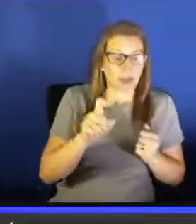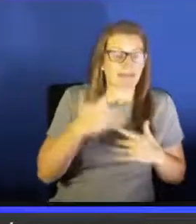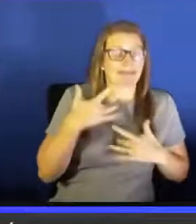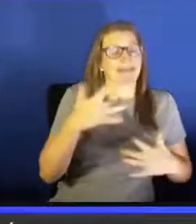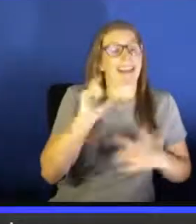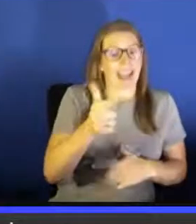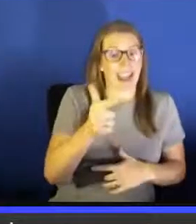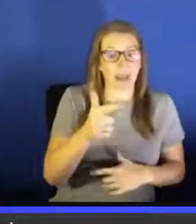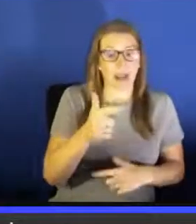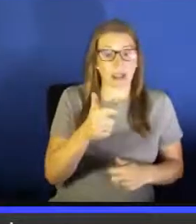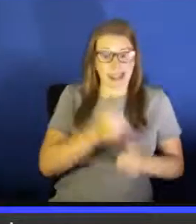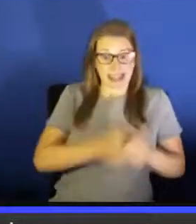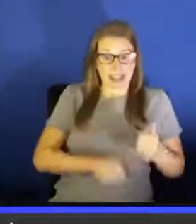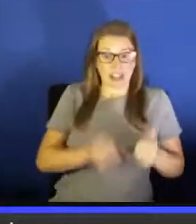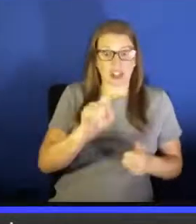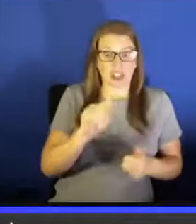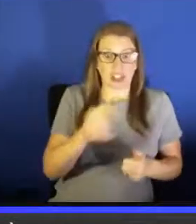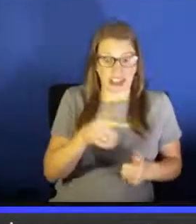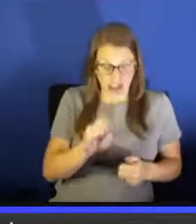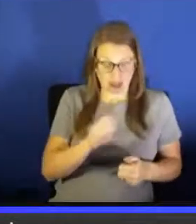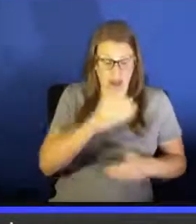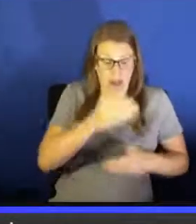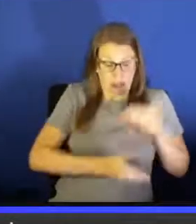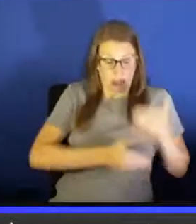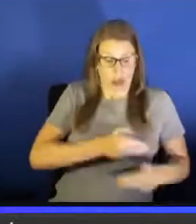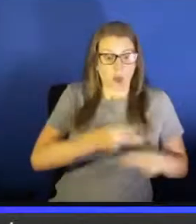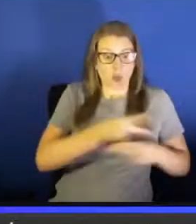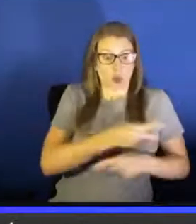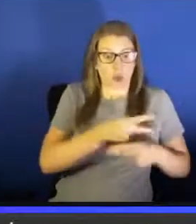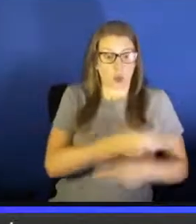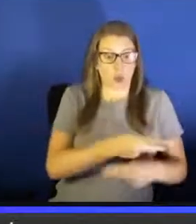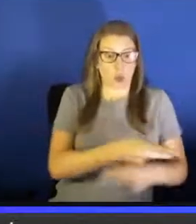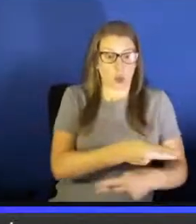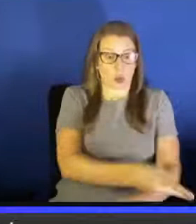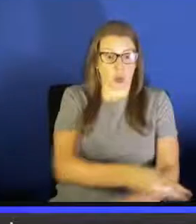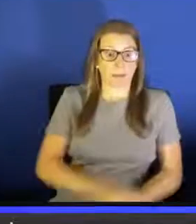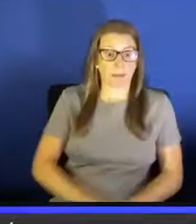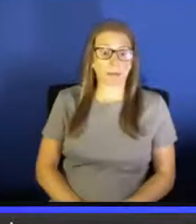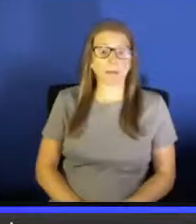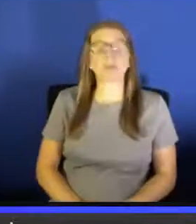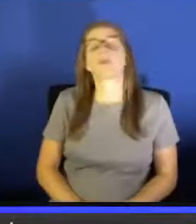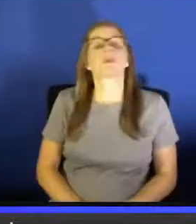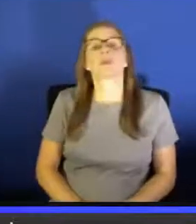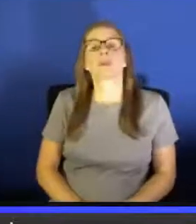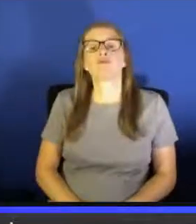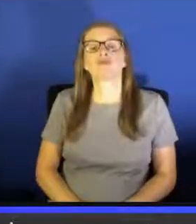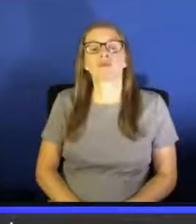stage, they have worse prognosis. So, if you look at, there's a big study